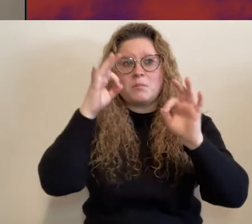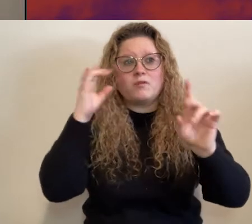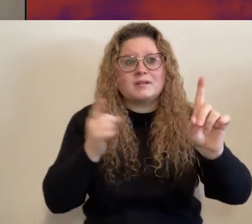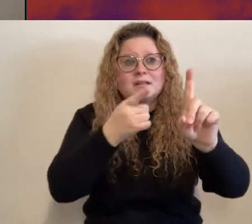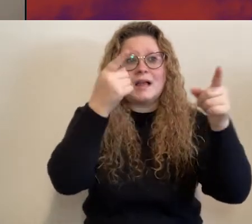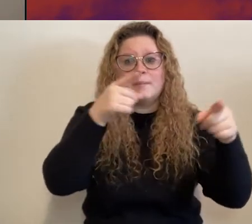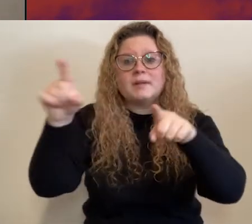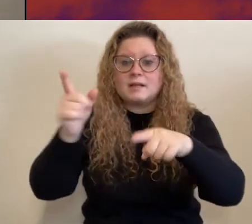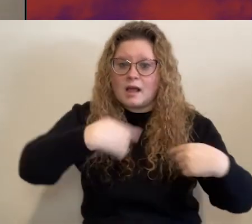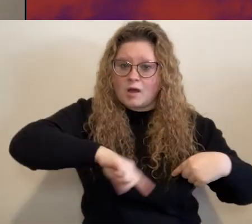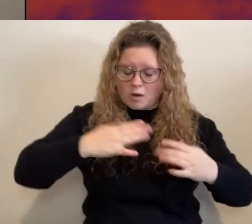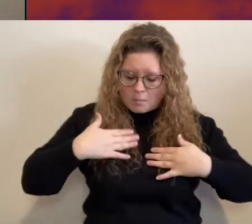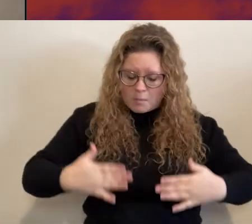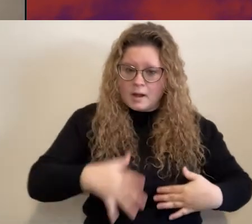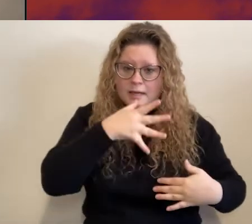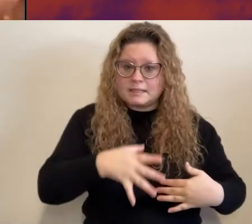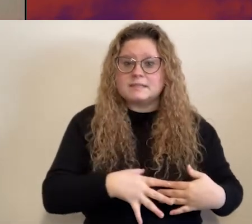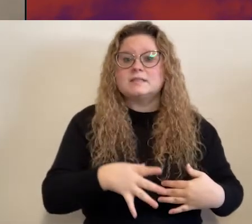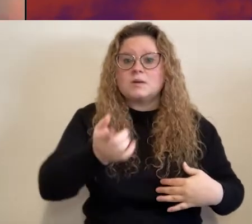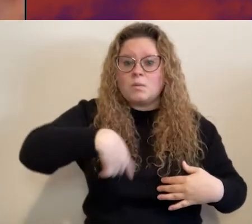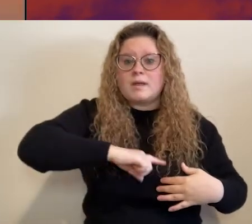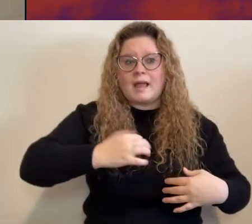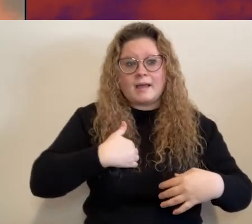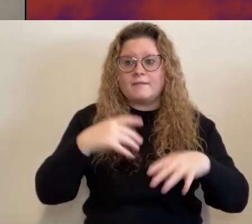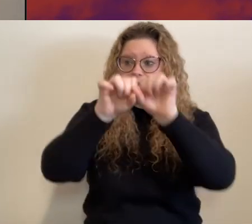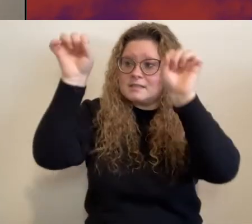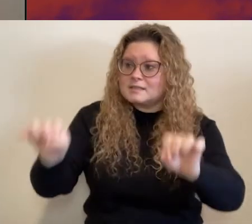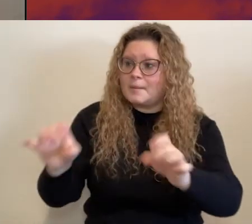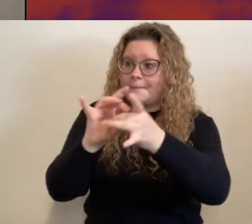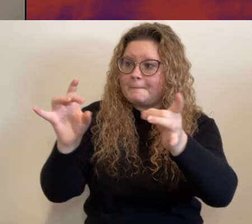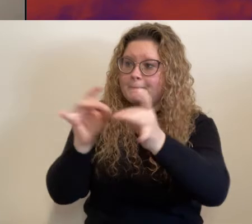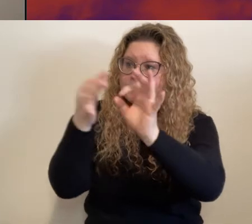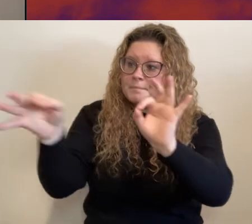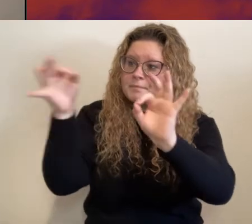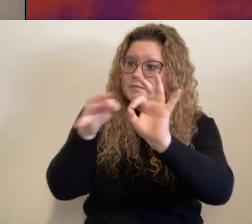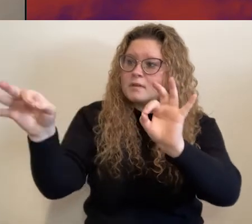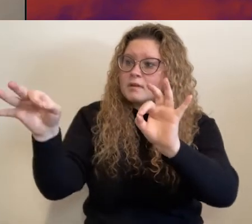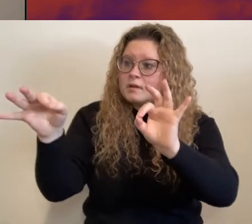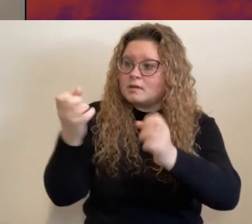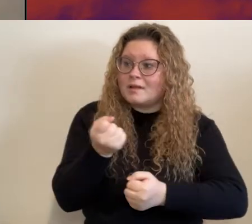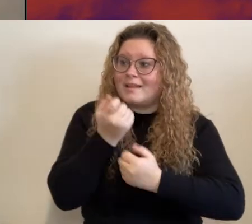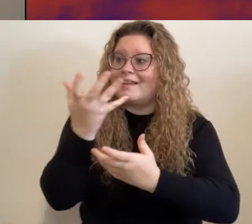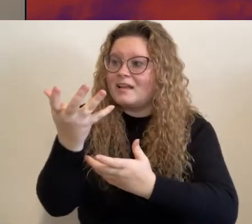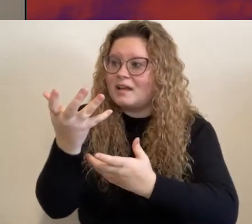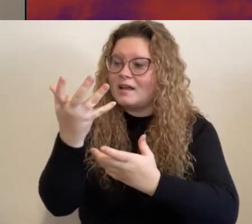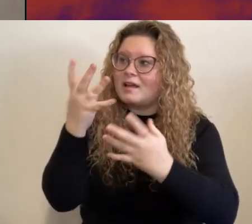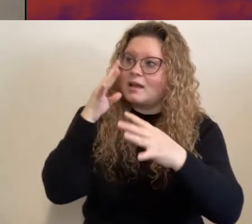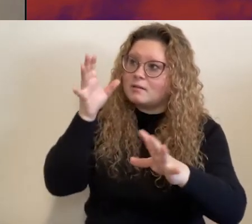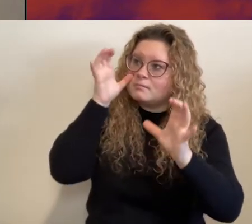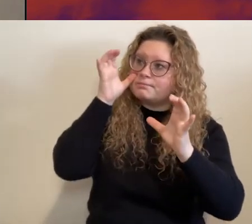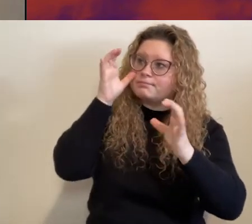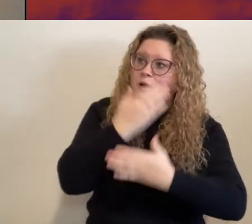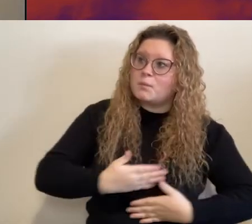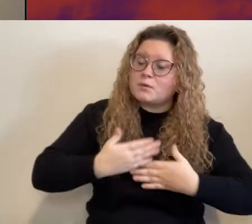walls. Ideas that would change systems if words were just spoken and appreciated, but manifesting these things would show a